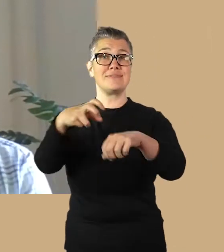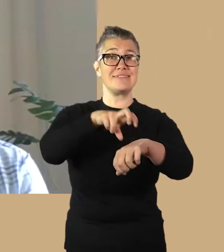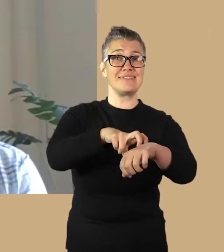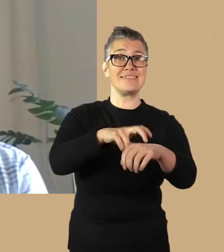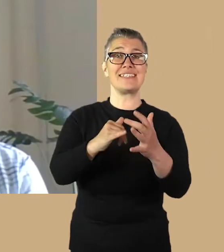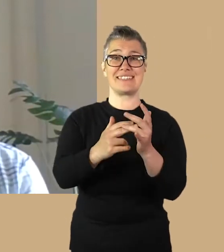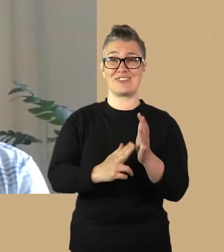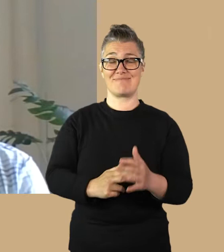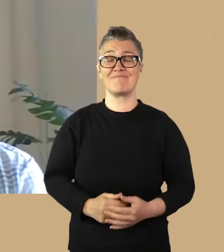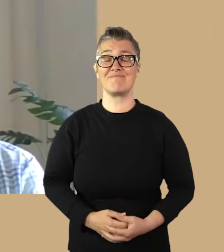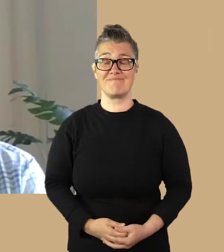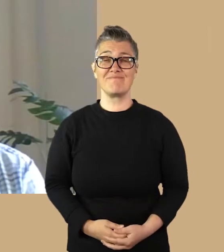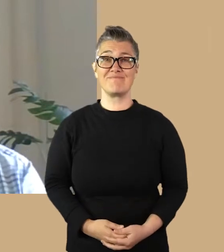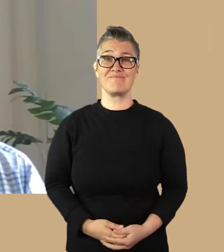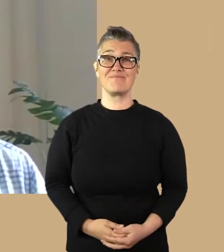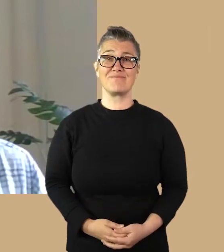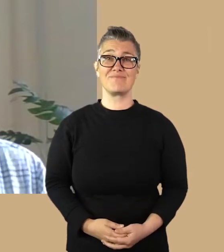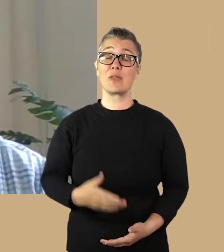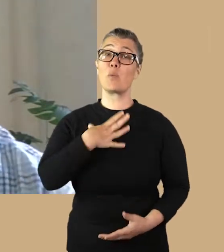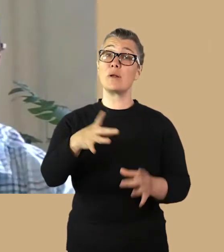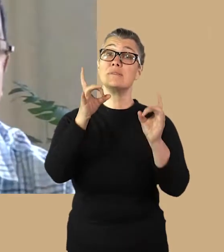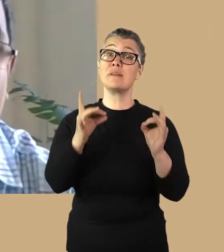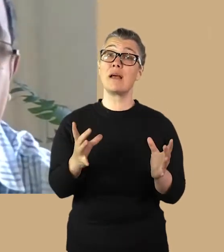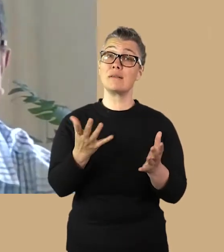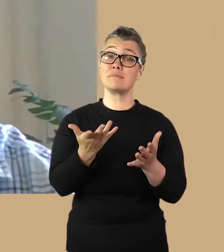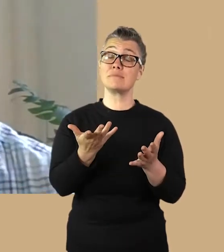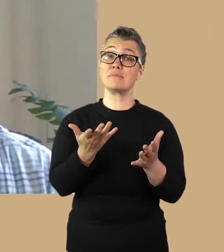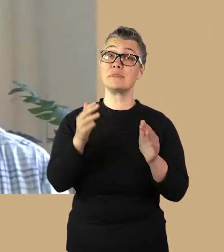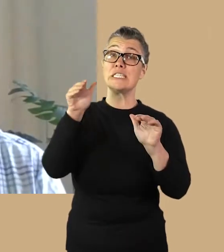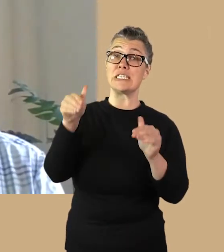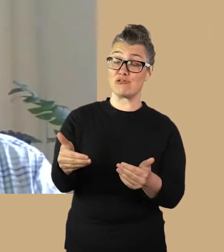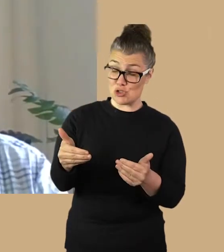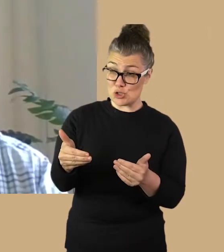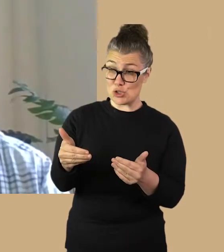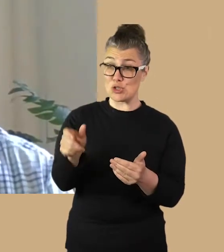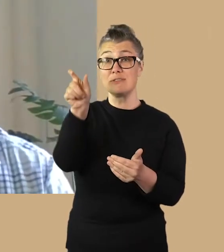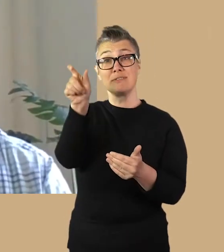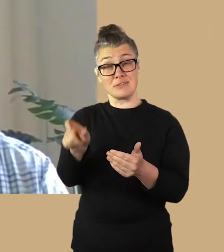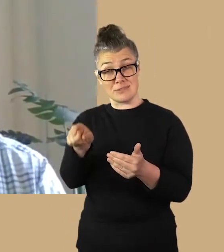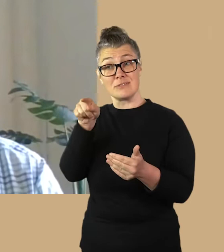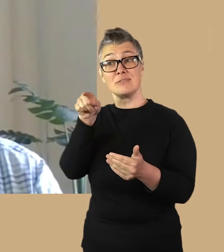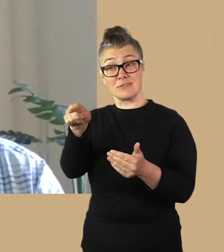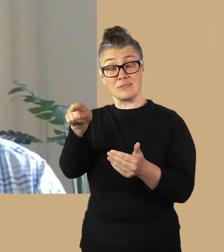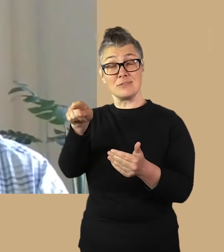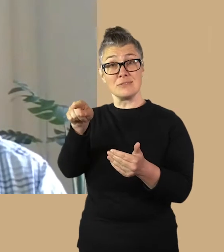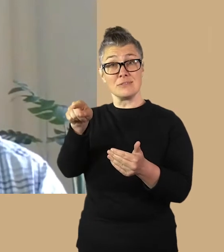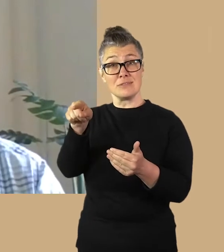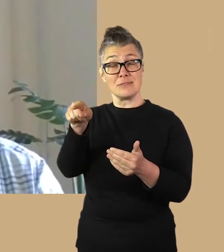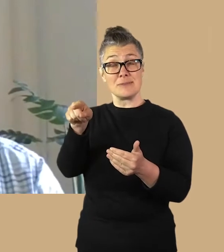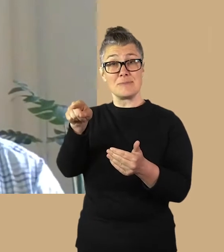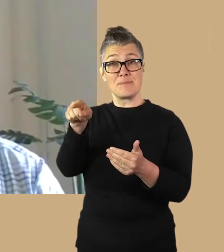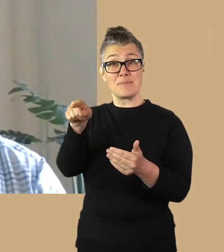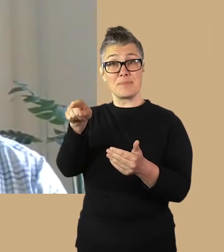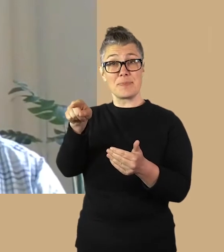to Pathways to Tertiary student session. I would like to begin by introducing Ailey.